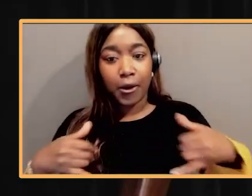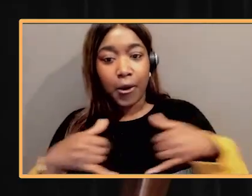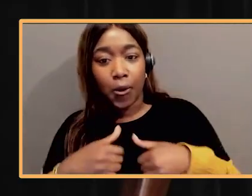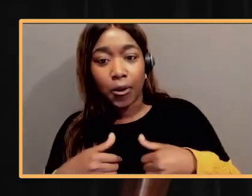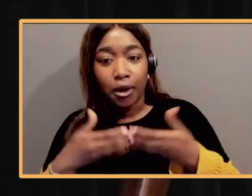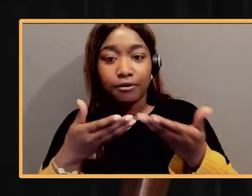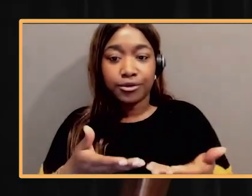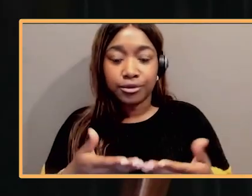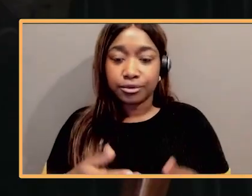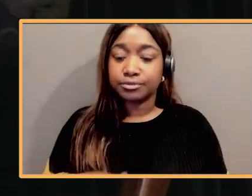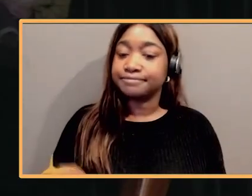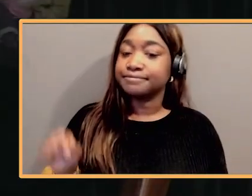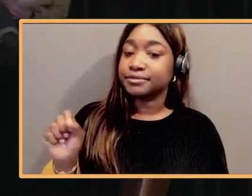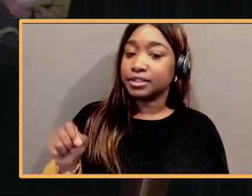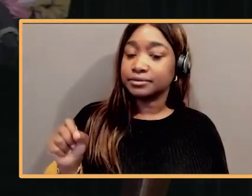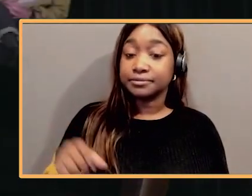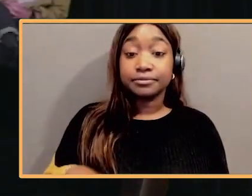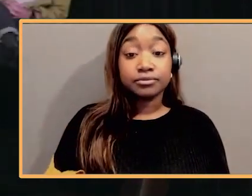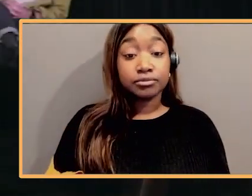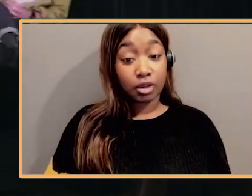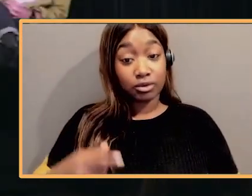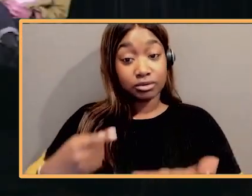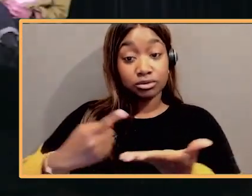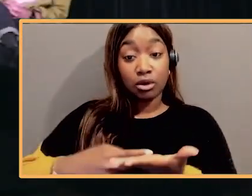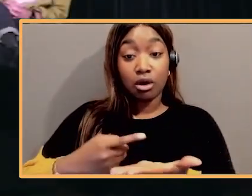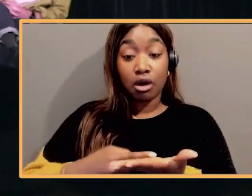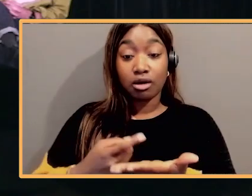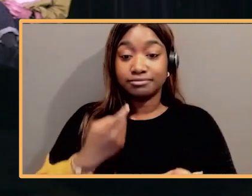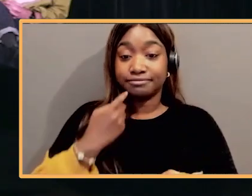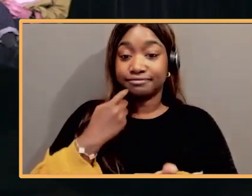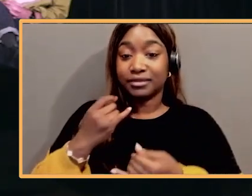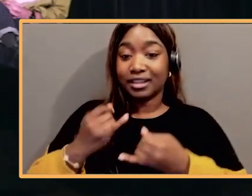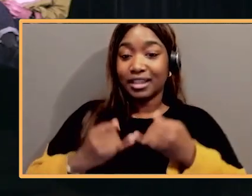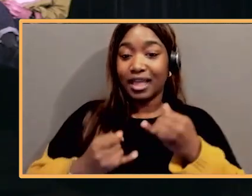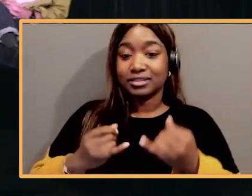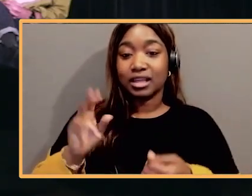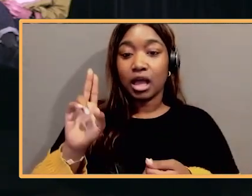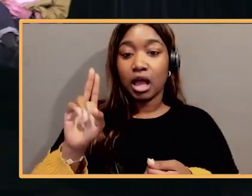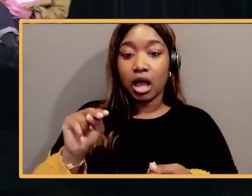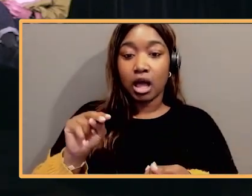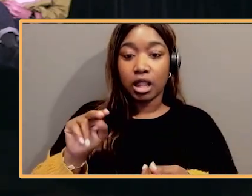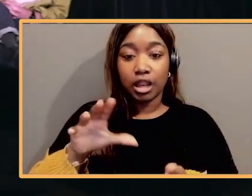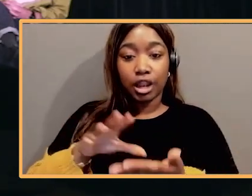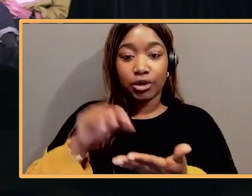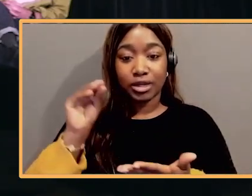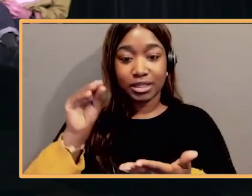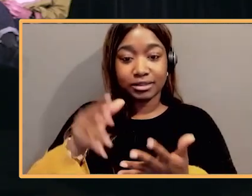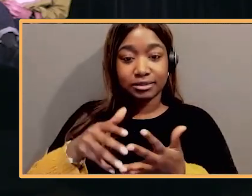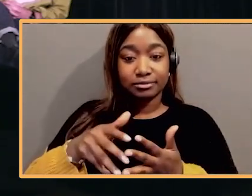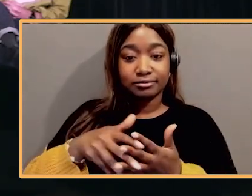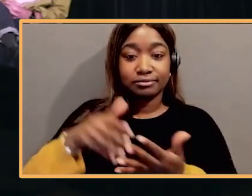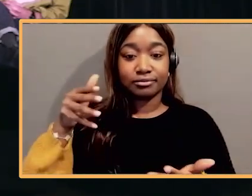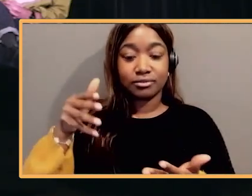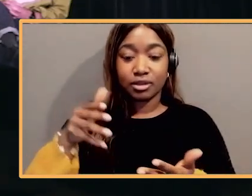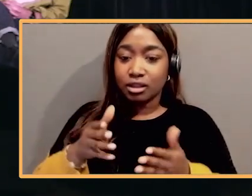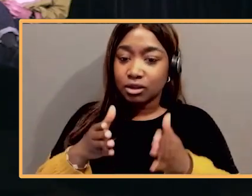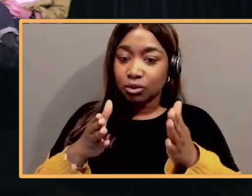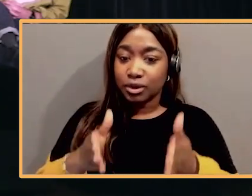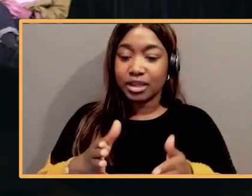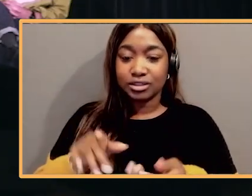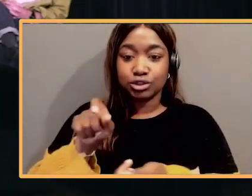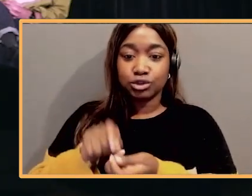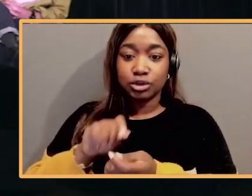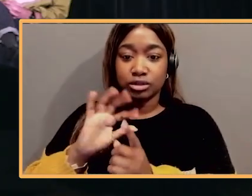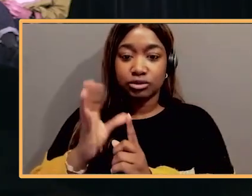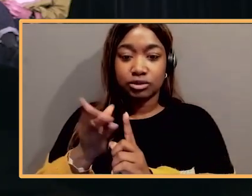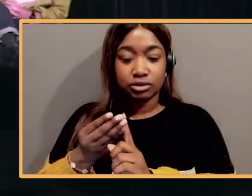Yeah. Yes. And we've talked about in some of our last unlearnings about the ways that certain communities are